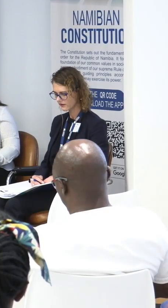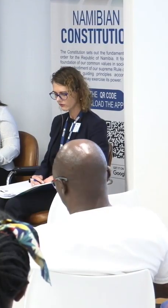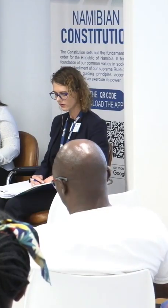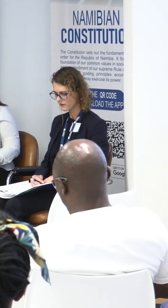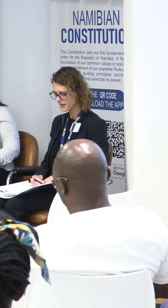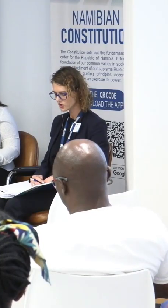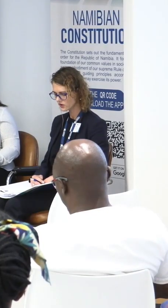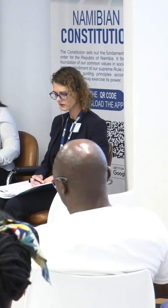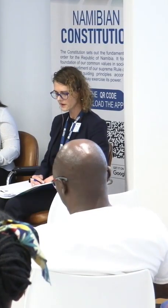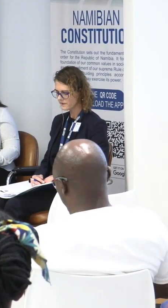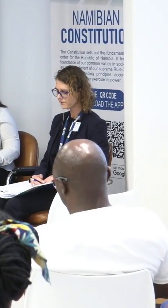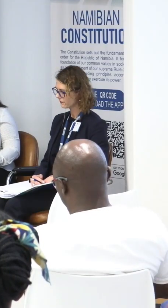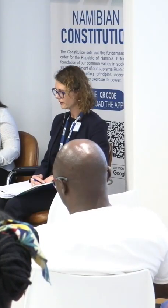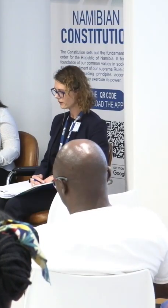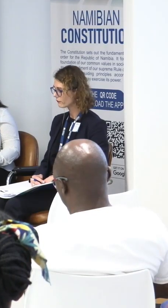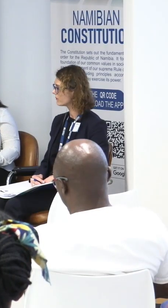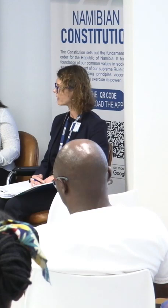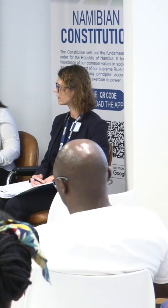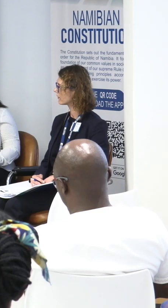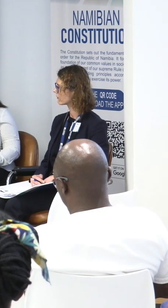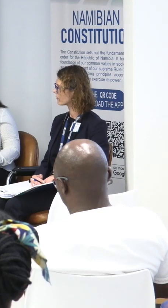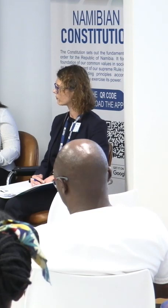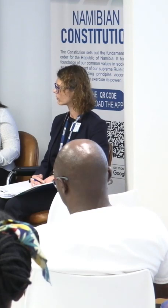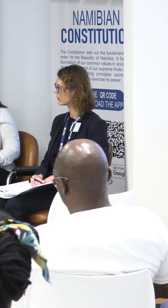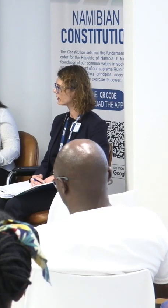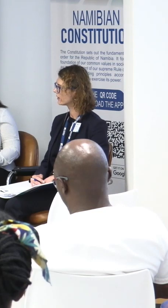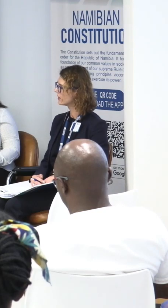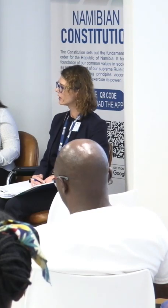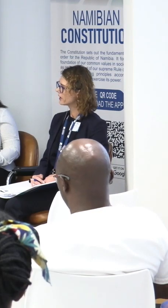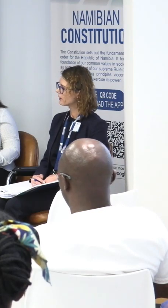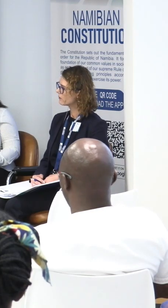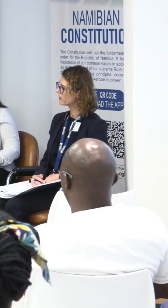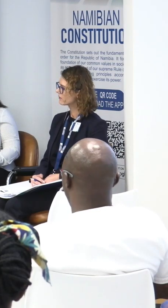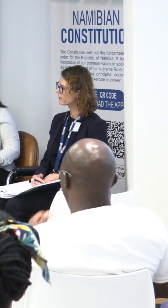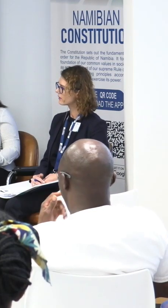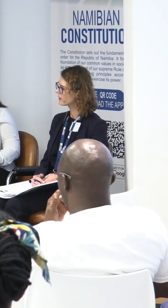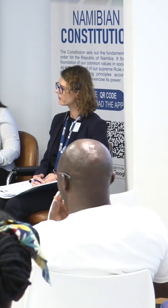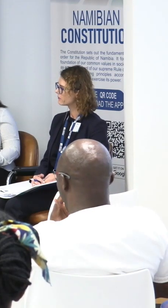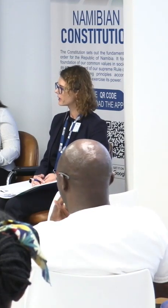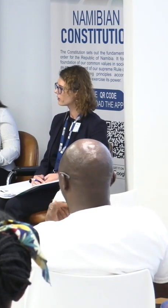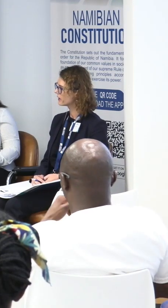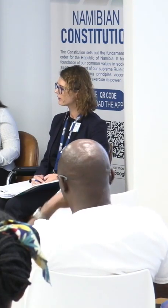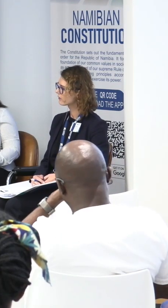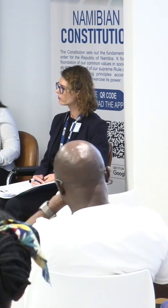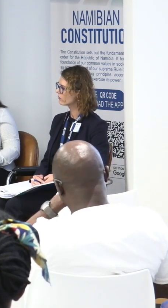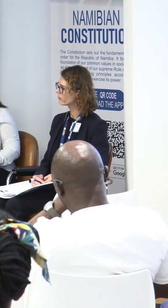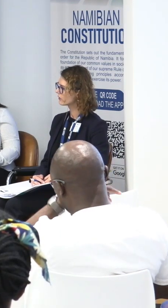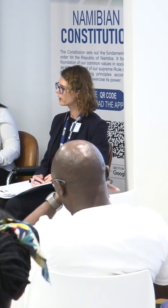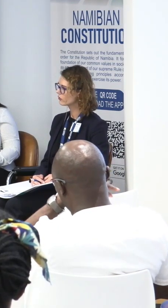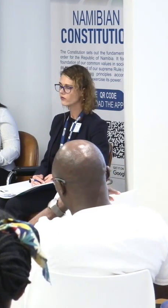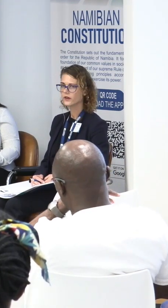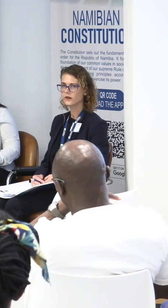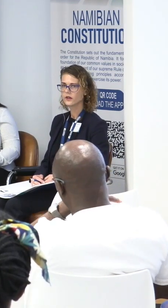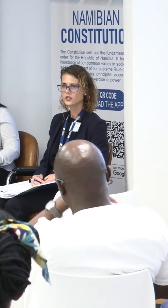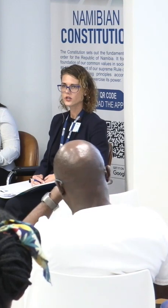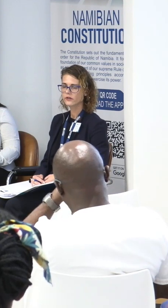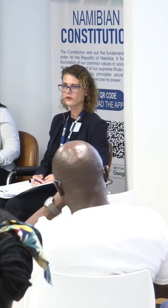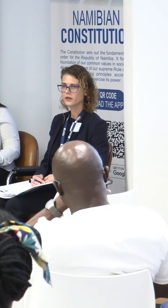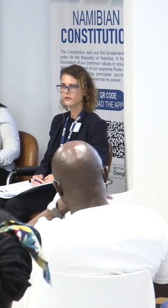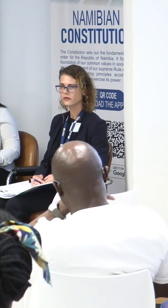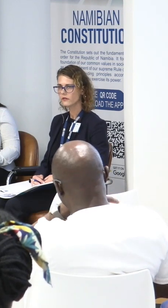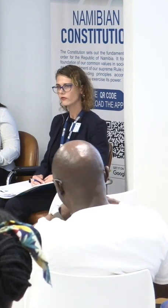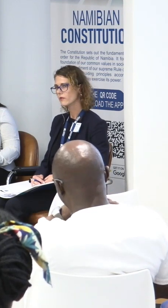has already mentioned, 3 panelists on board here. Mr. Zaire, my colleague, is also going to then share